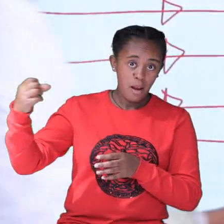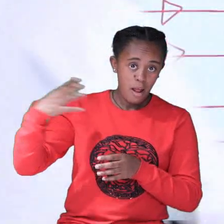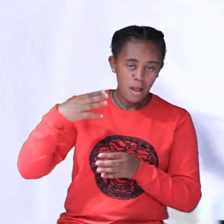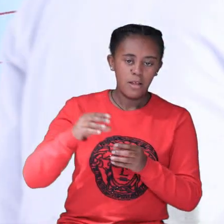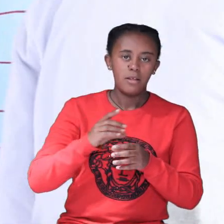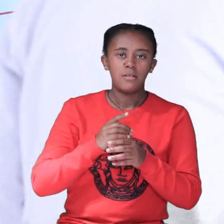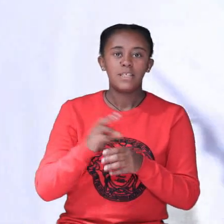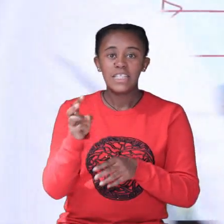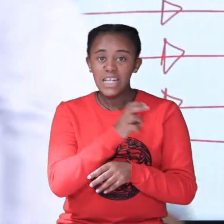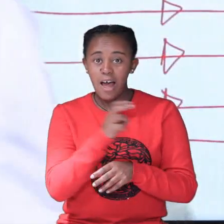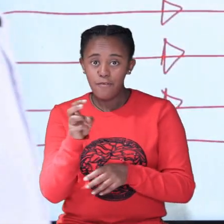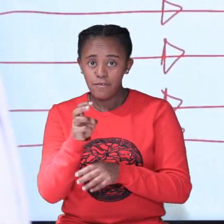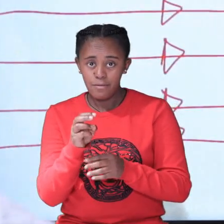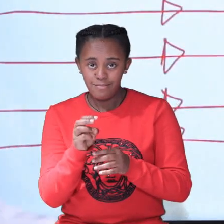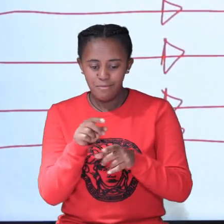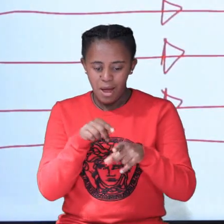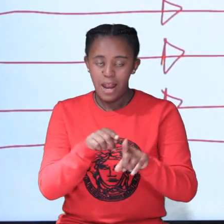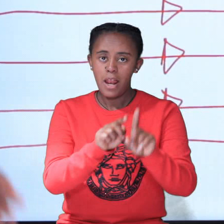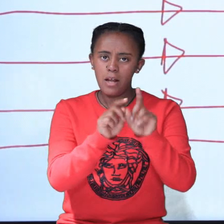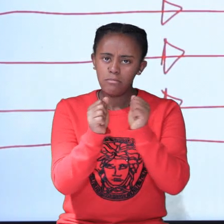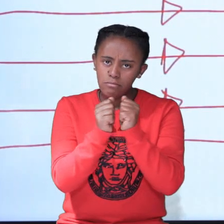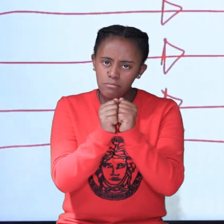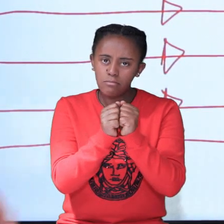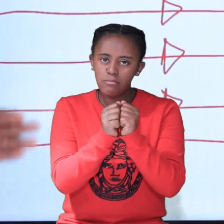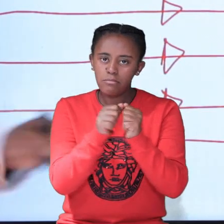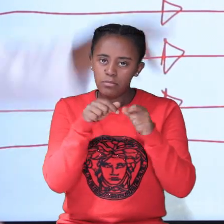travel parallel to each other,